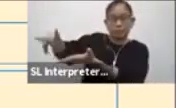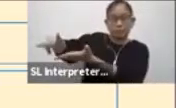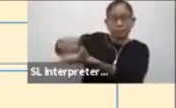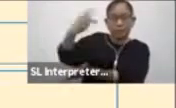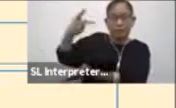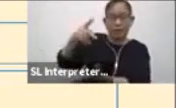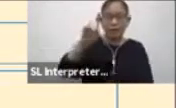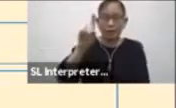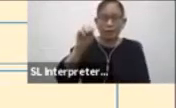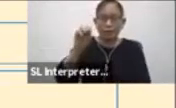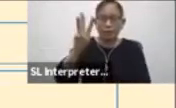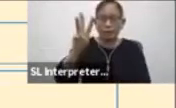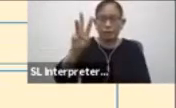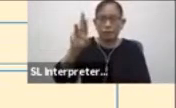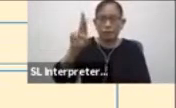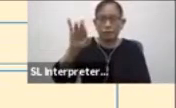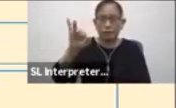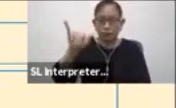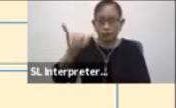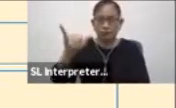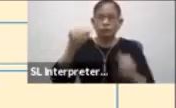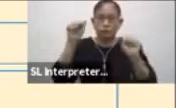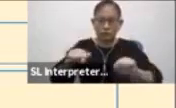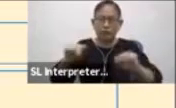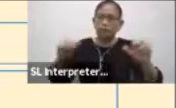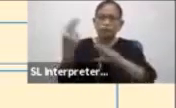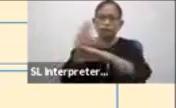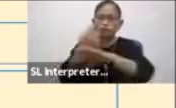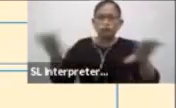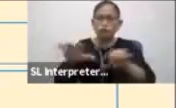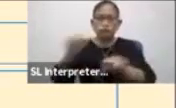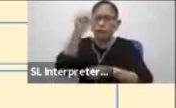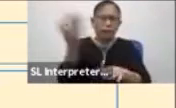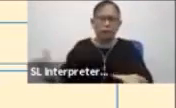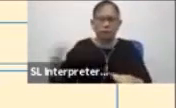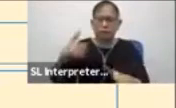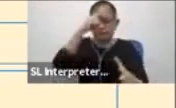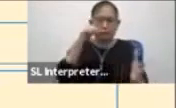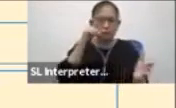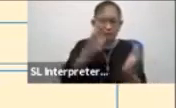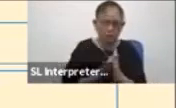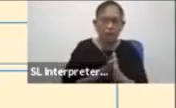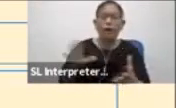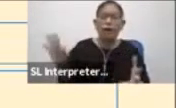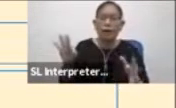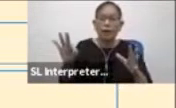wives. On child marriage or forced marriage, it's also a prevalent, and